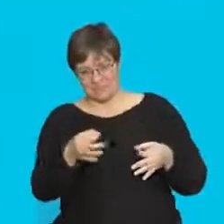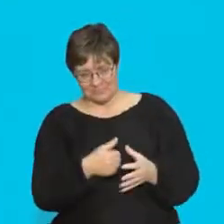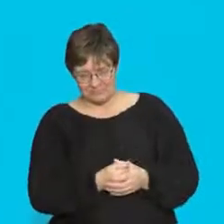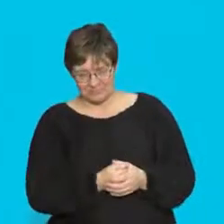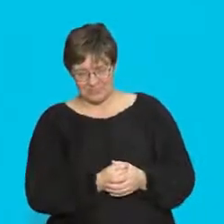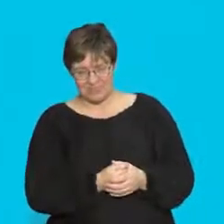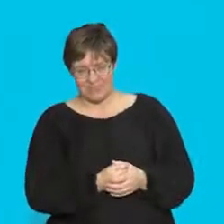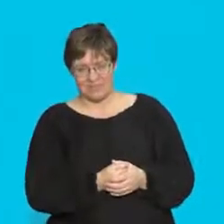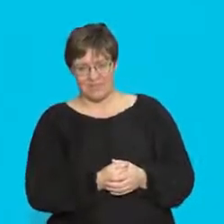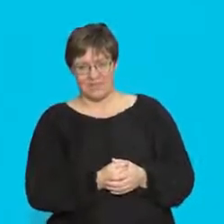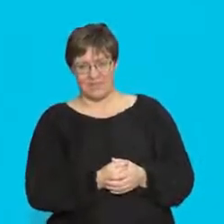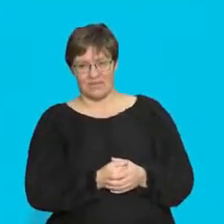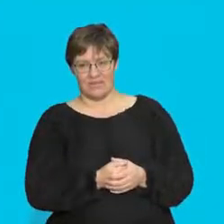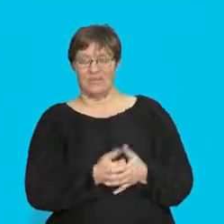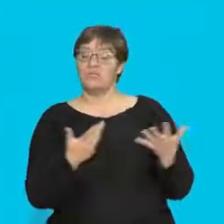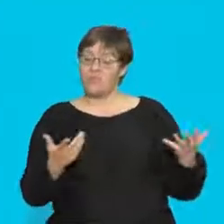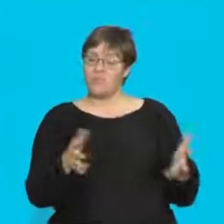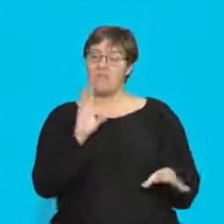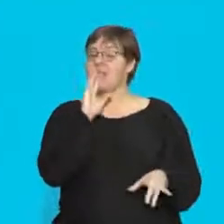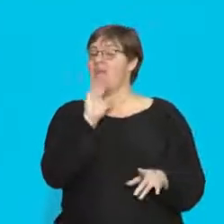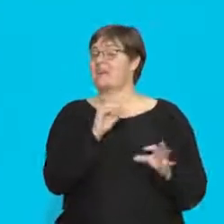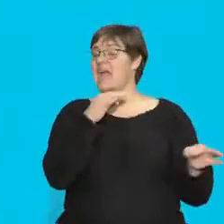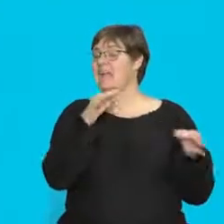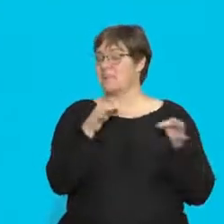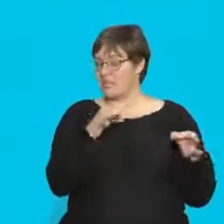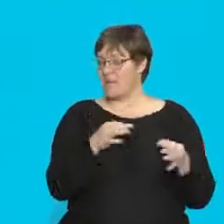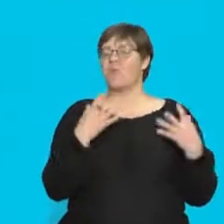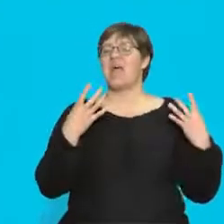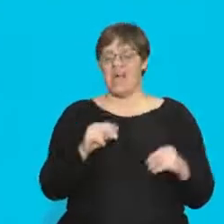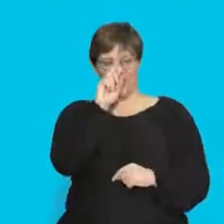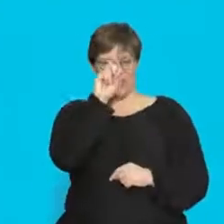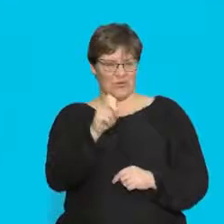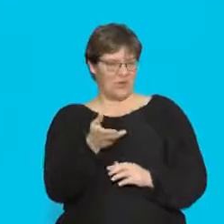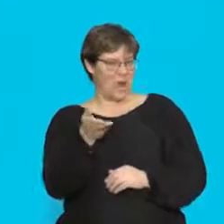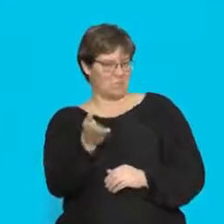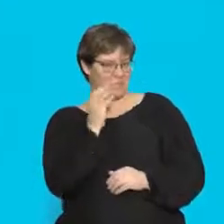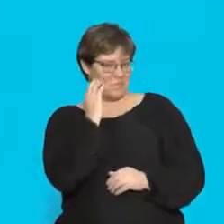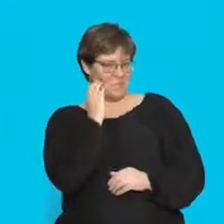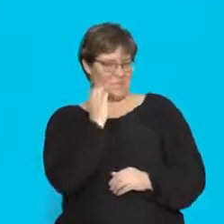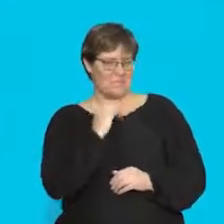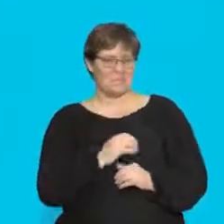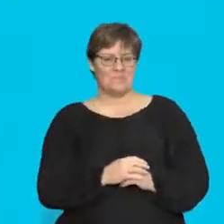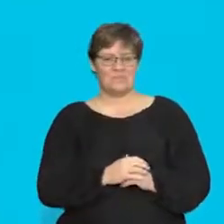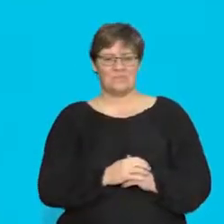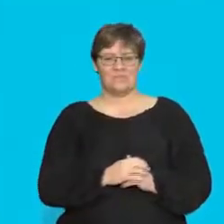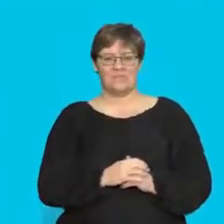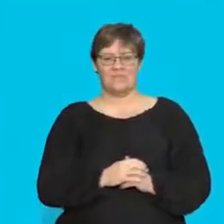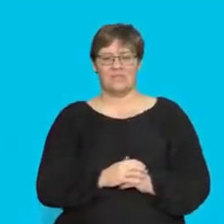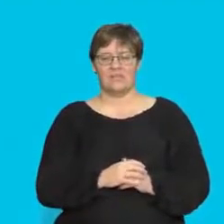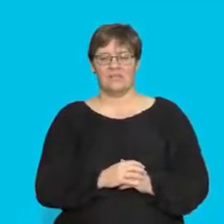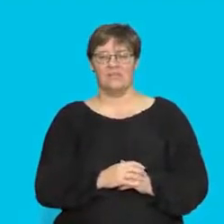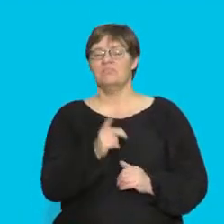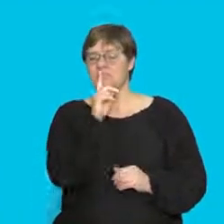describe. So talking about being asked to describe, are you up for some questions?